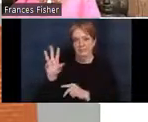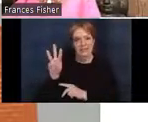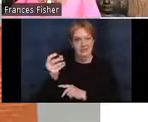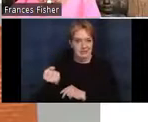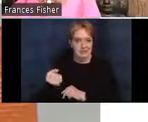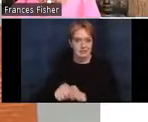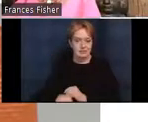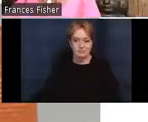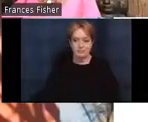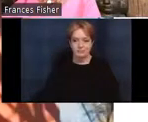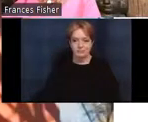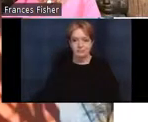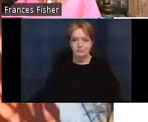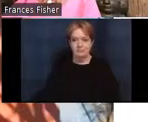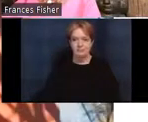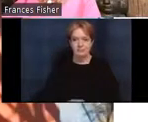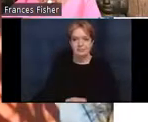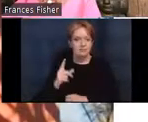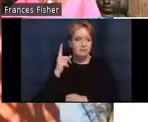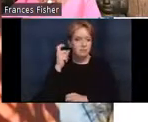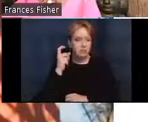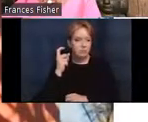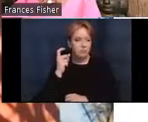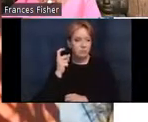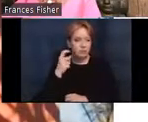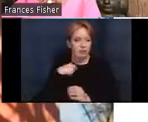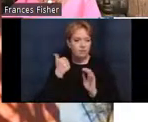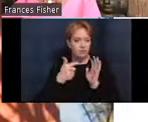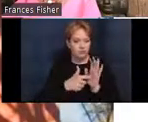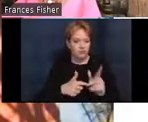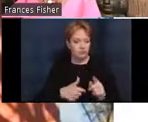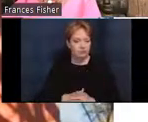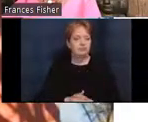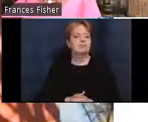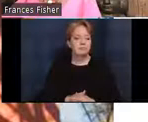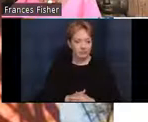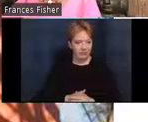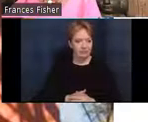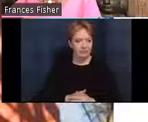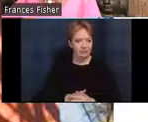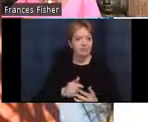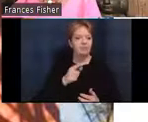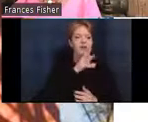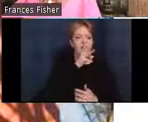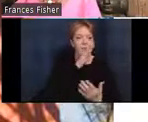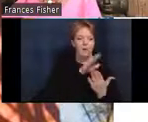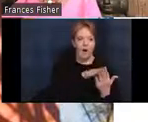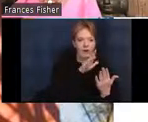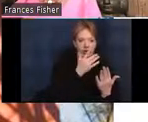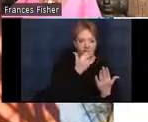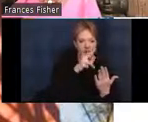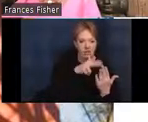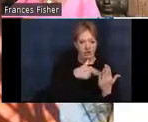60s. I think I have one more slide of another demonstration. And this is also watercolor, then mahogany, and